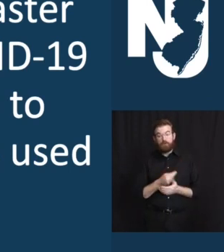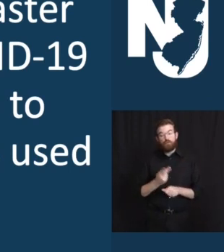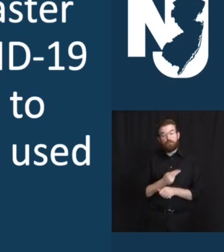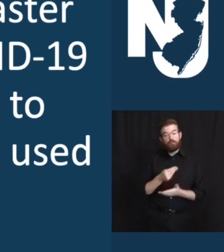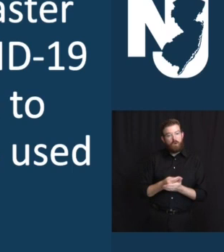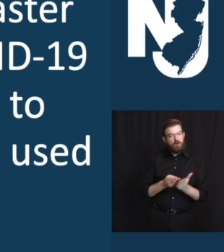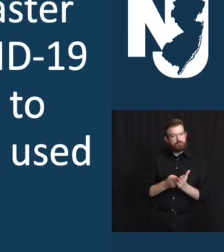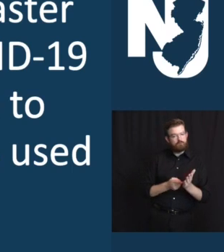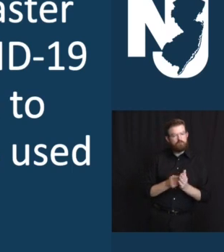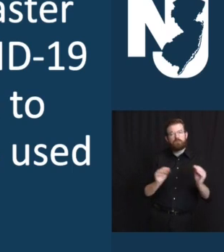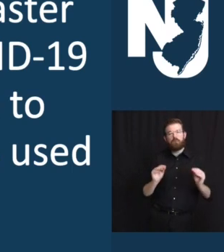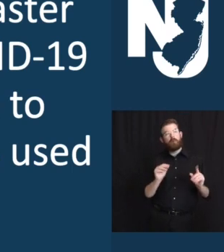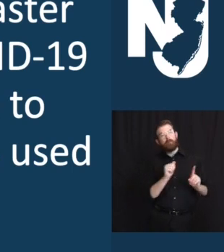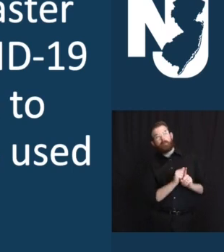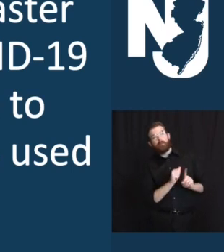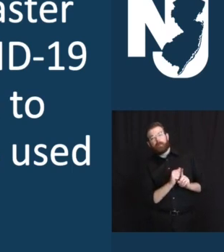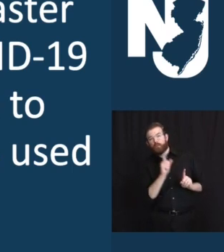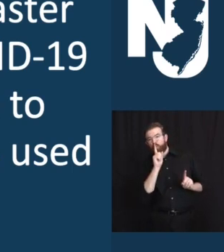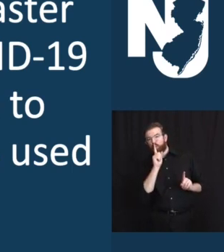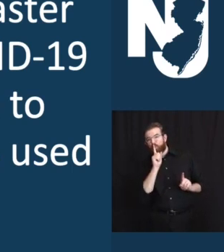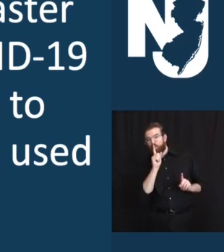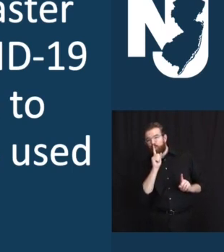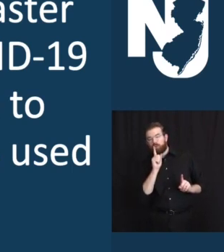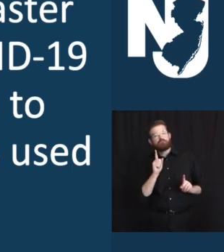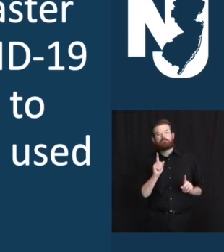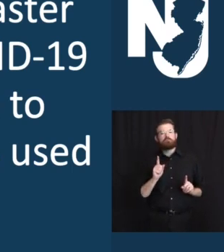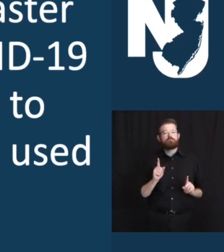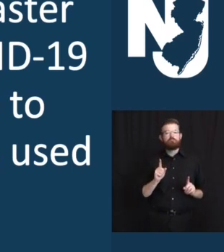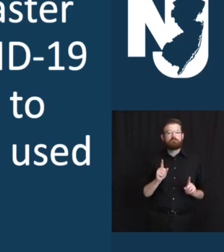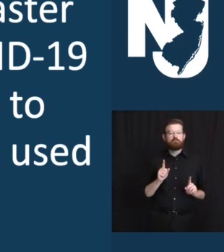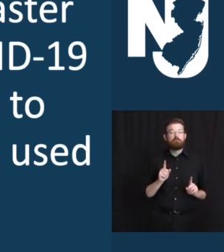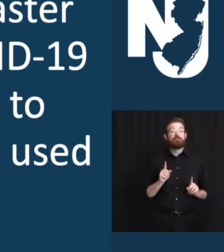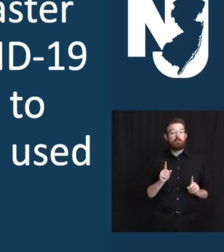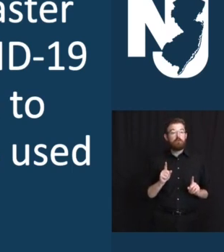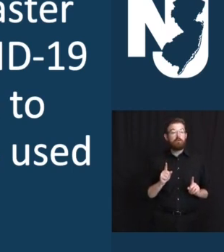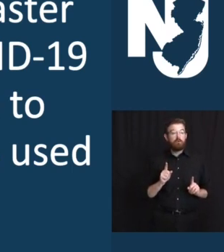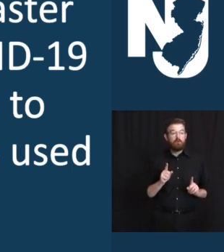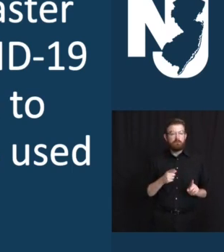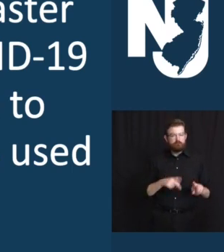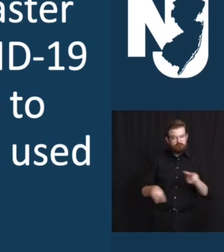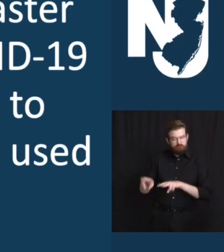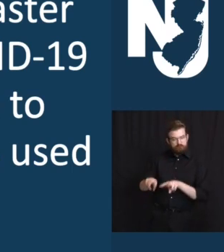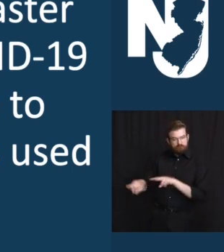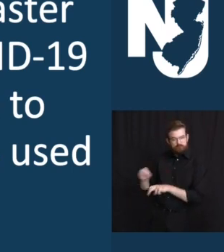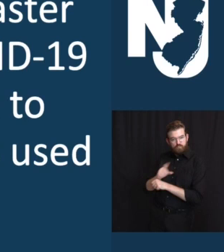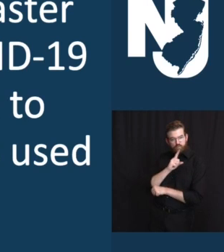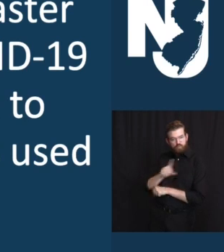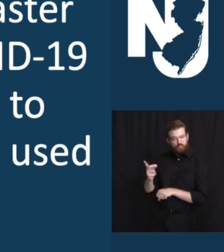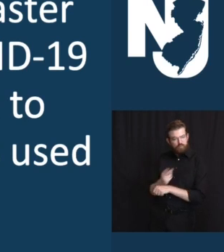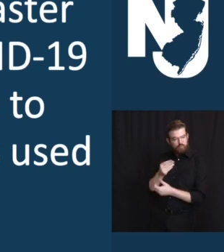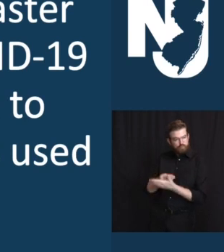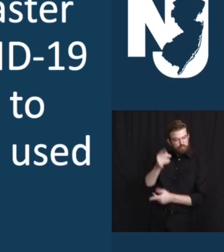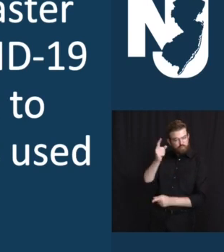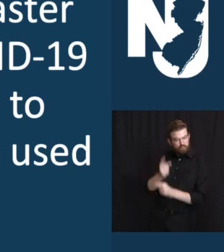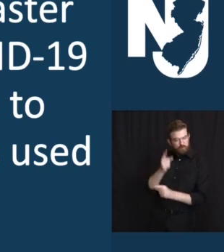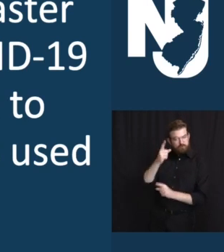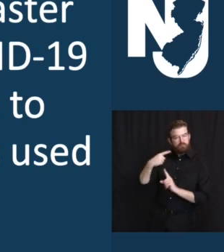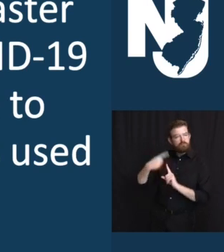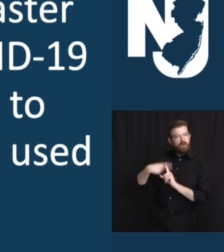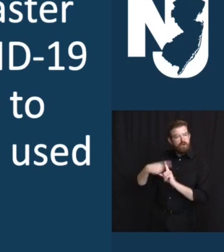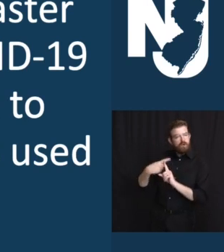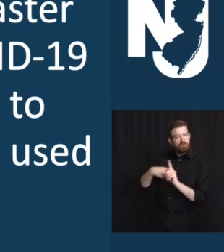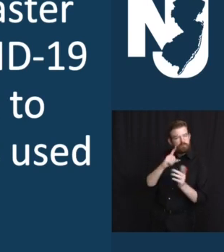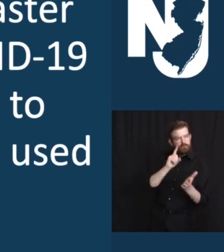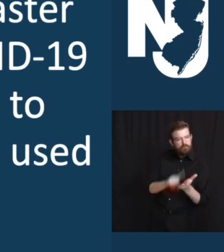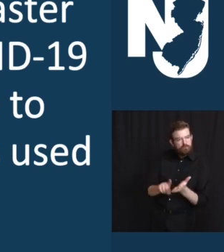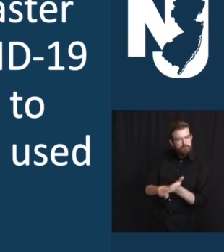COVID-19 funds. Integrity monitors will submit quarterly reports to the Disaster Recovery Office, the